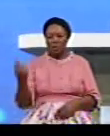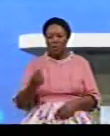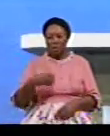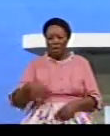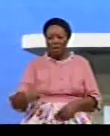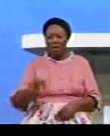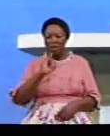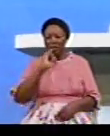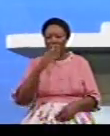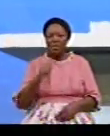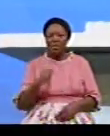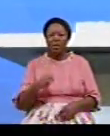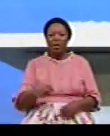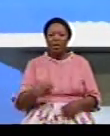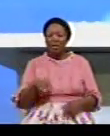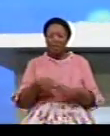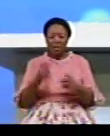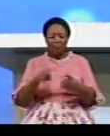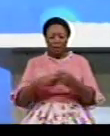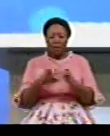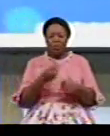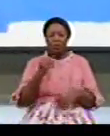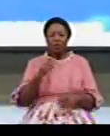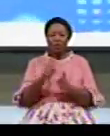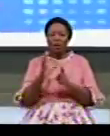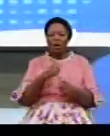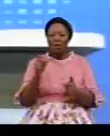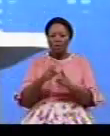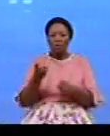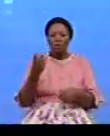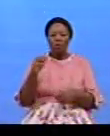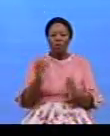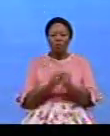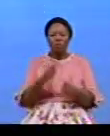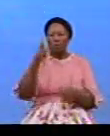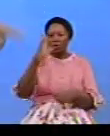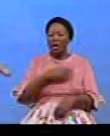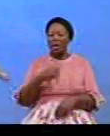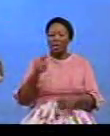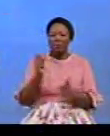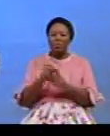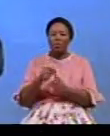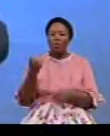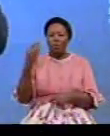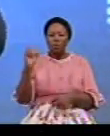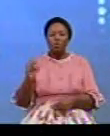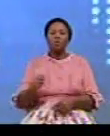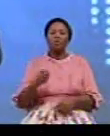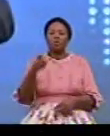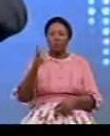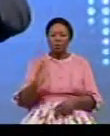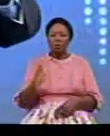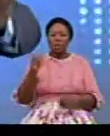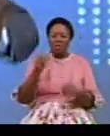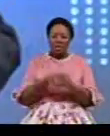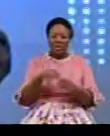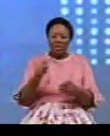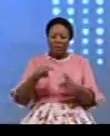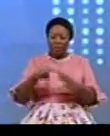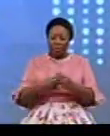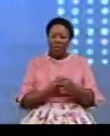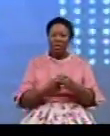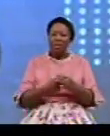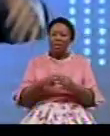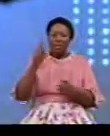out all the iniquities of the people that repent. They think he only covered them.